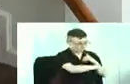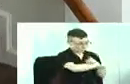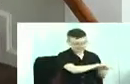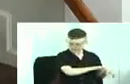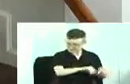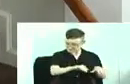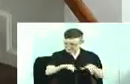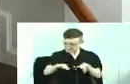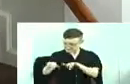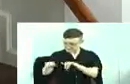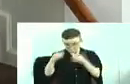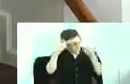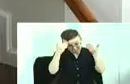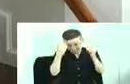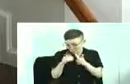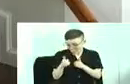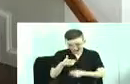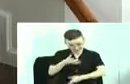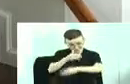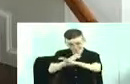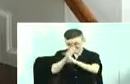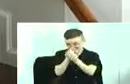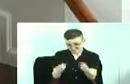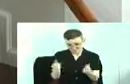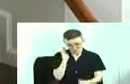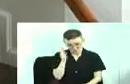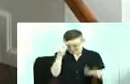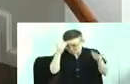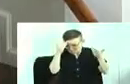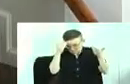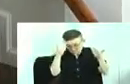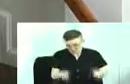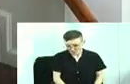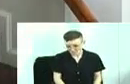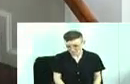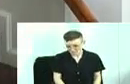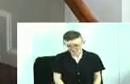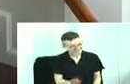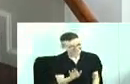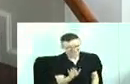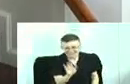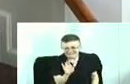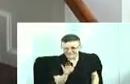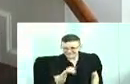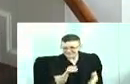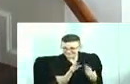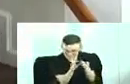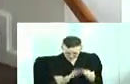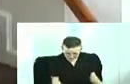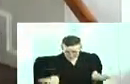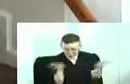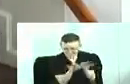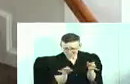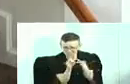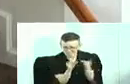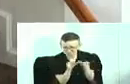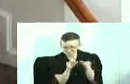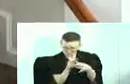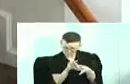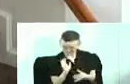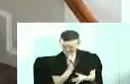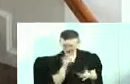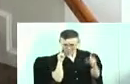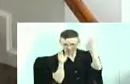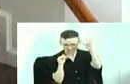knowing how that hurdle will be overcome. Is this not a story for the hope that we should have within our own lives? We all